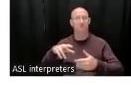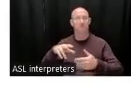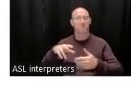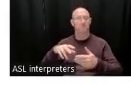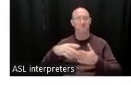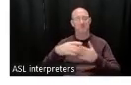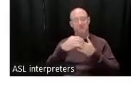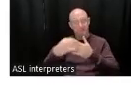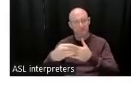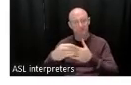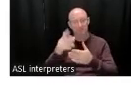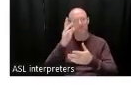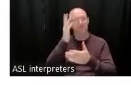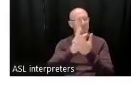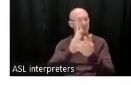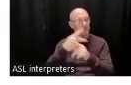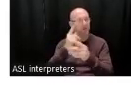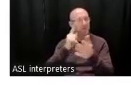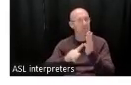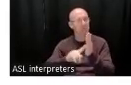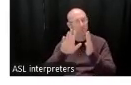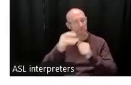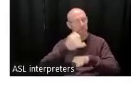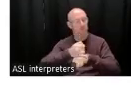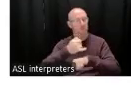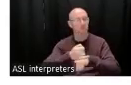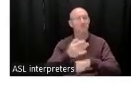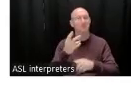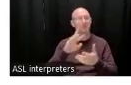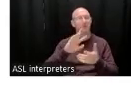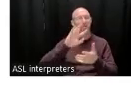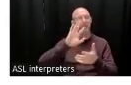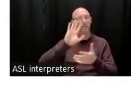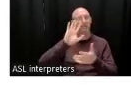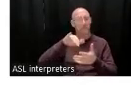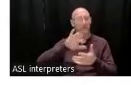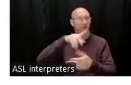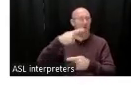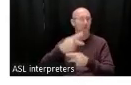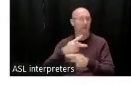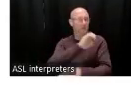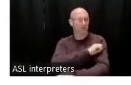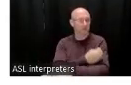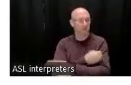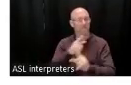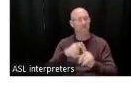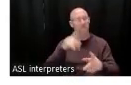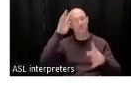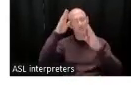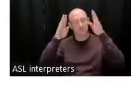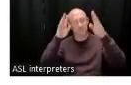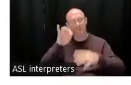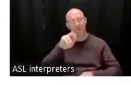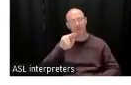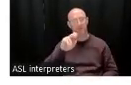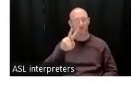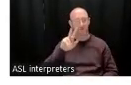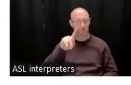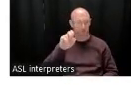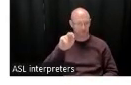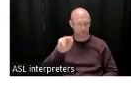of research, may be located at your institution. So there's that kind of energy from innovation that you can talk